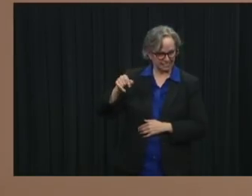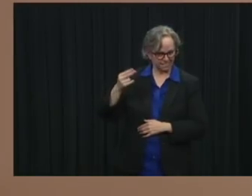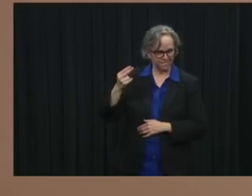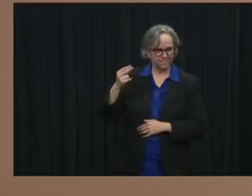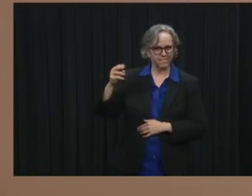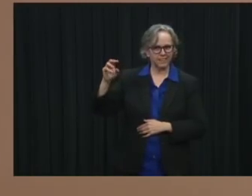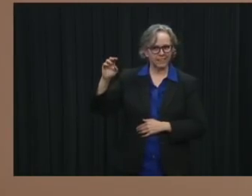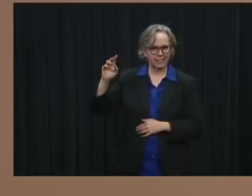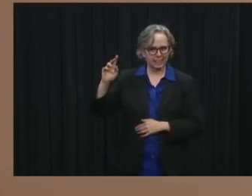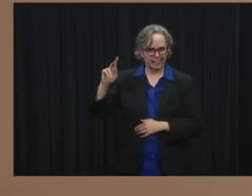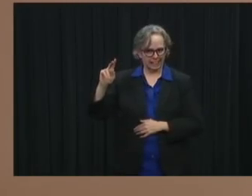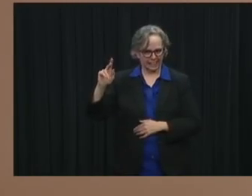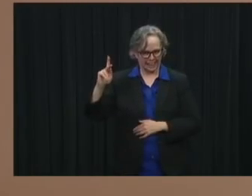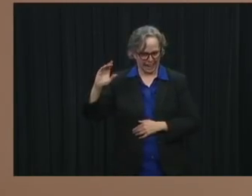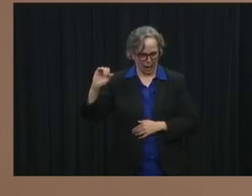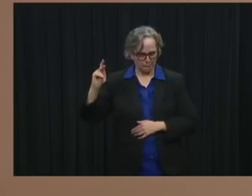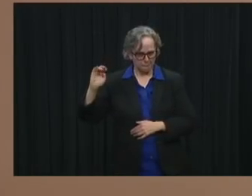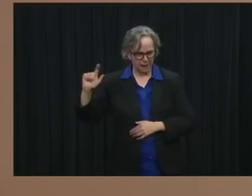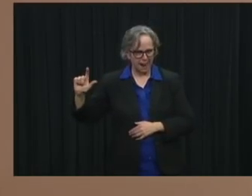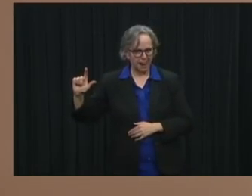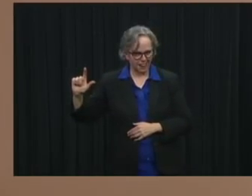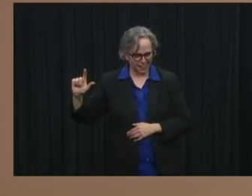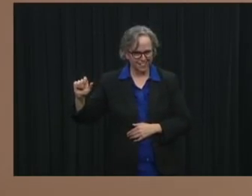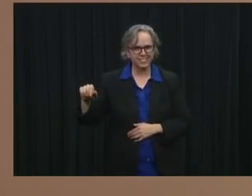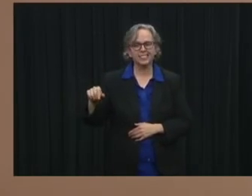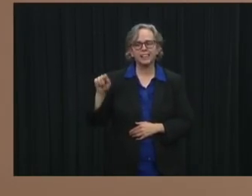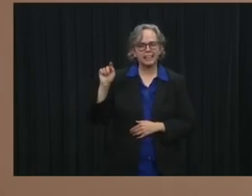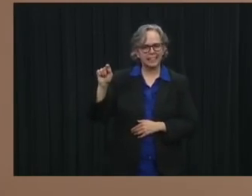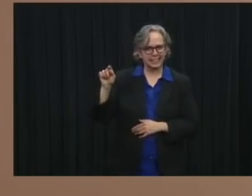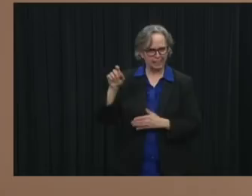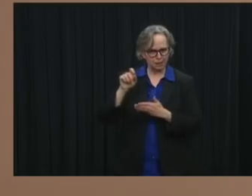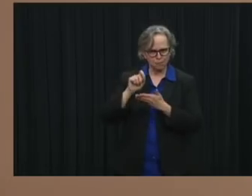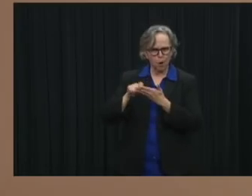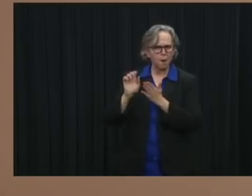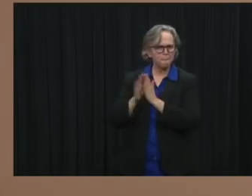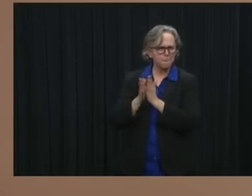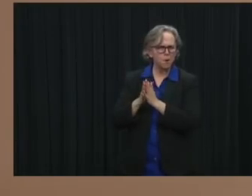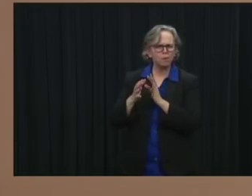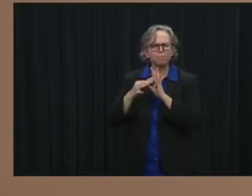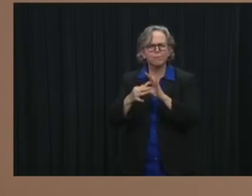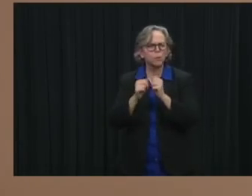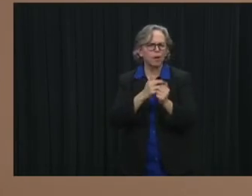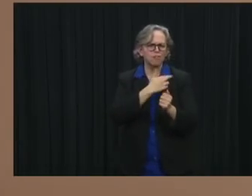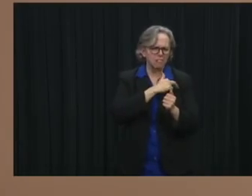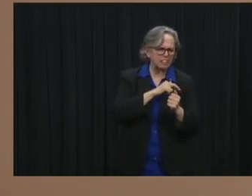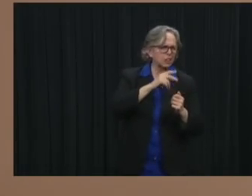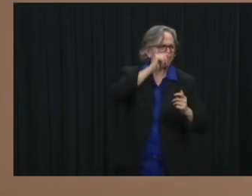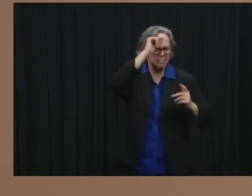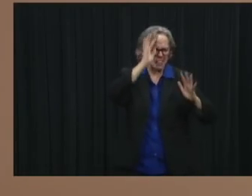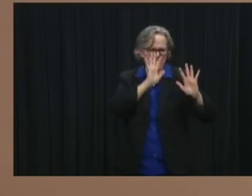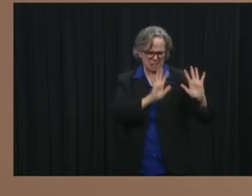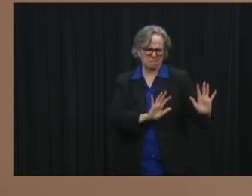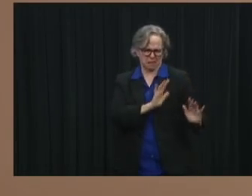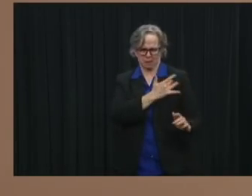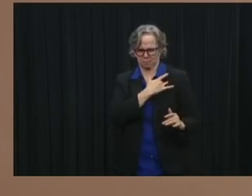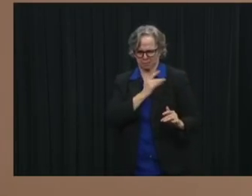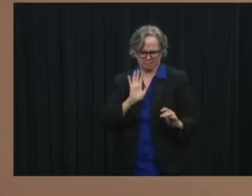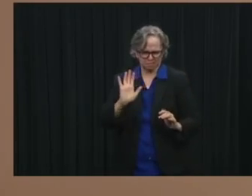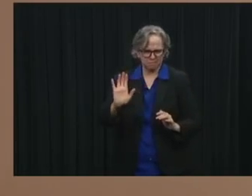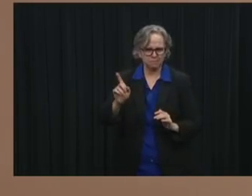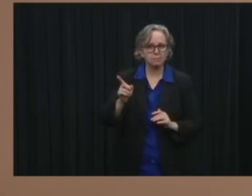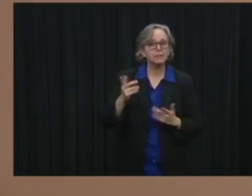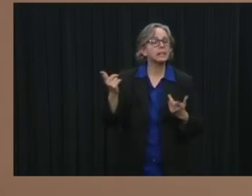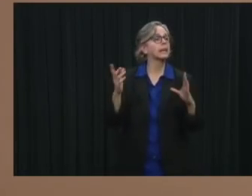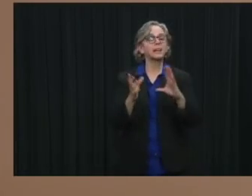really studied all world mythologies and religions, and he really talked about some of these times that you're in when it feels a little bit